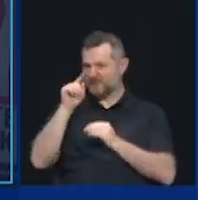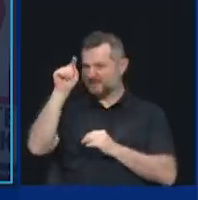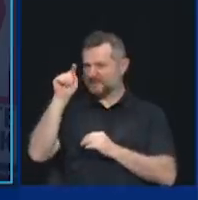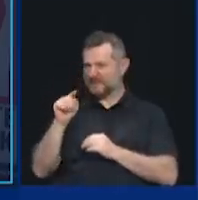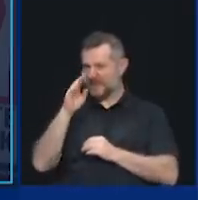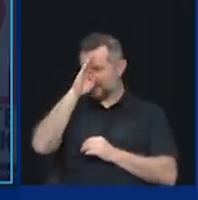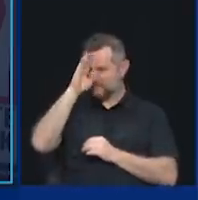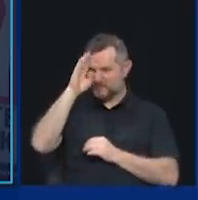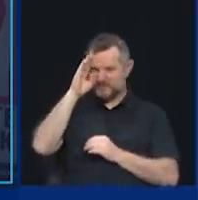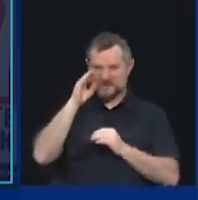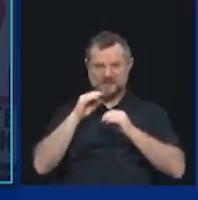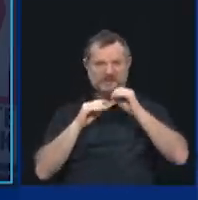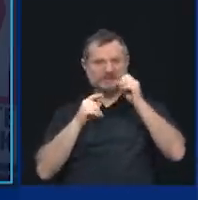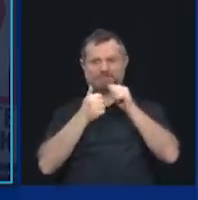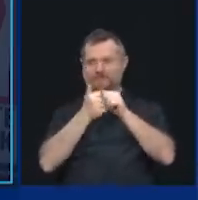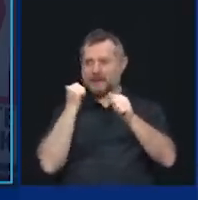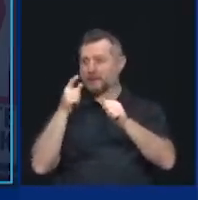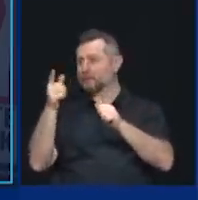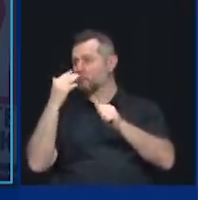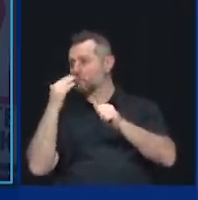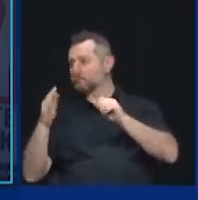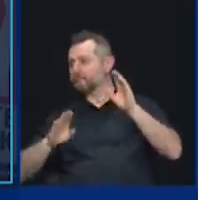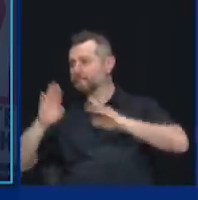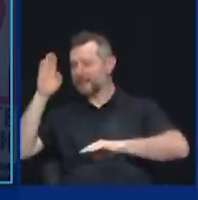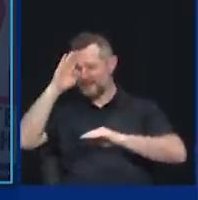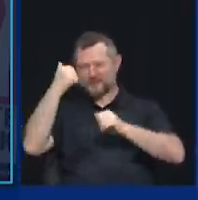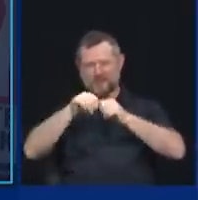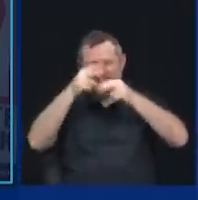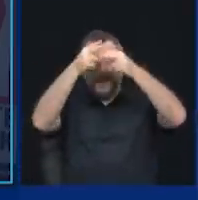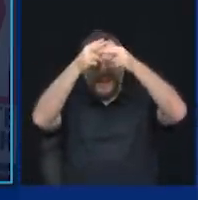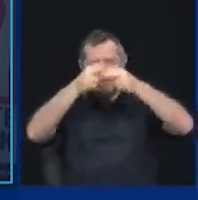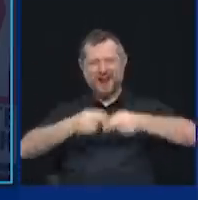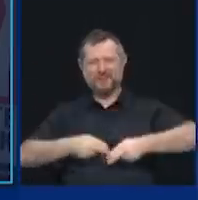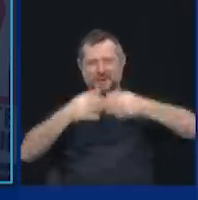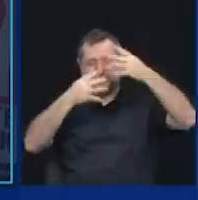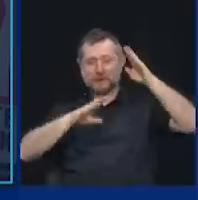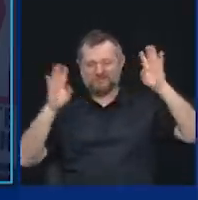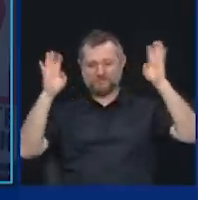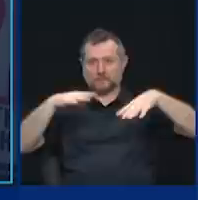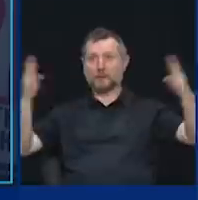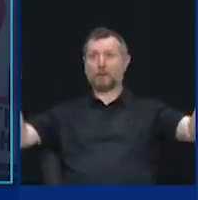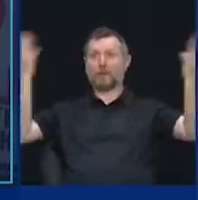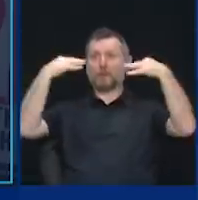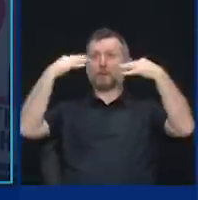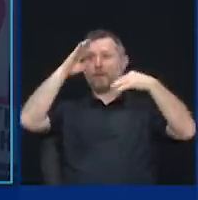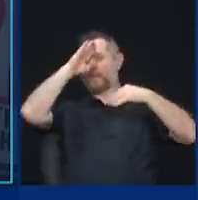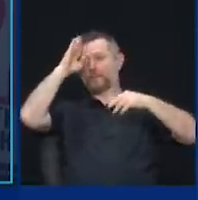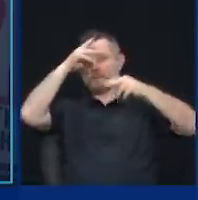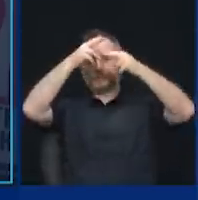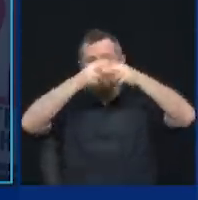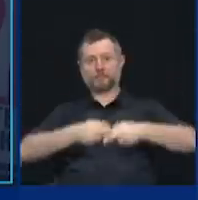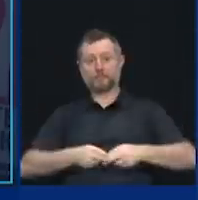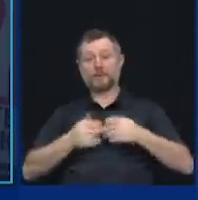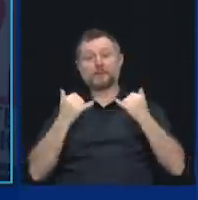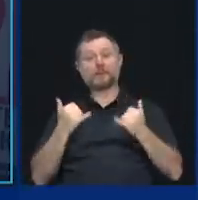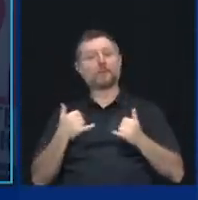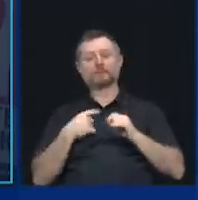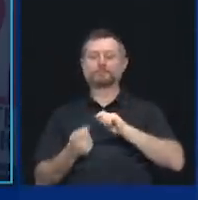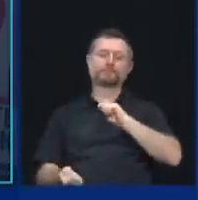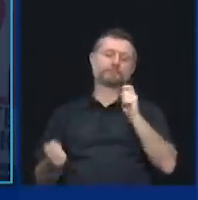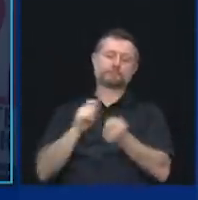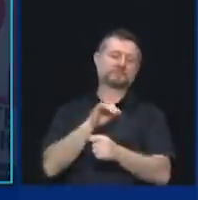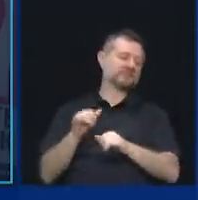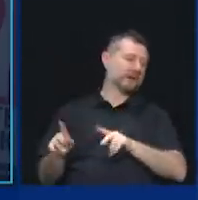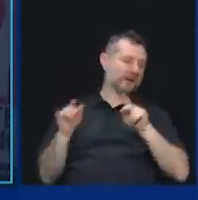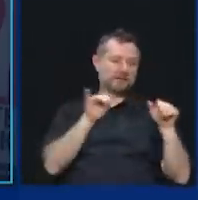people knew that we were looking at hospital numbers, and there was more accountability. We're going to do the same thing with zip codes. Yes,